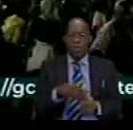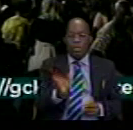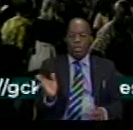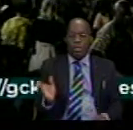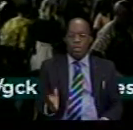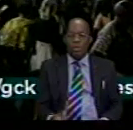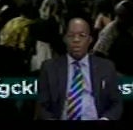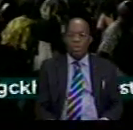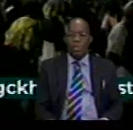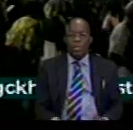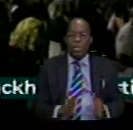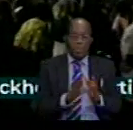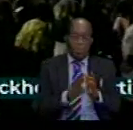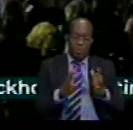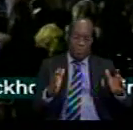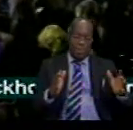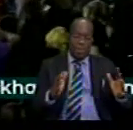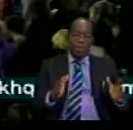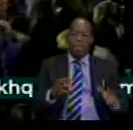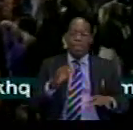Elephantiasis vanish away.